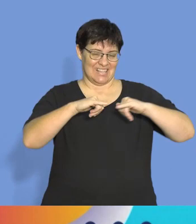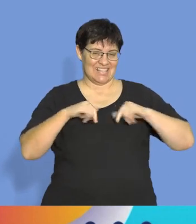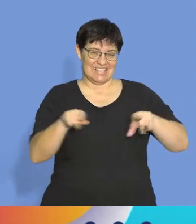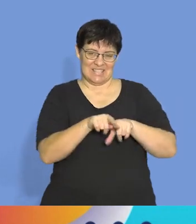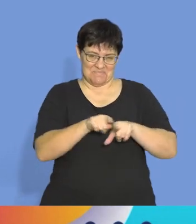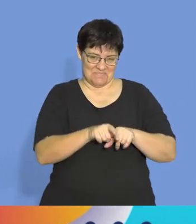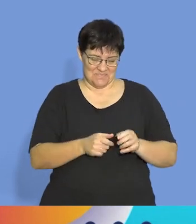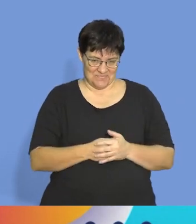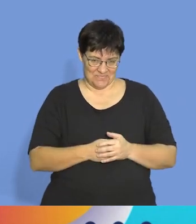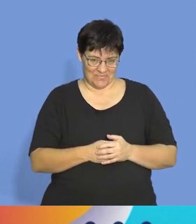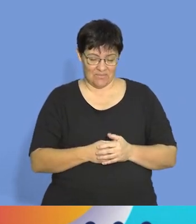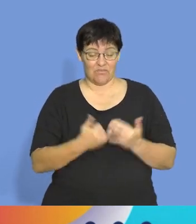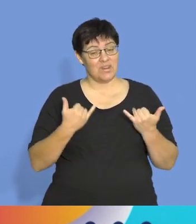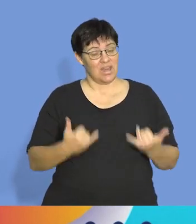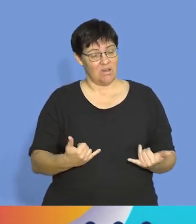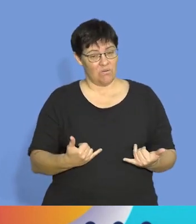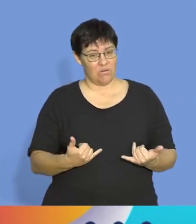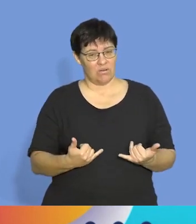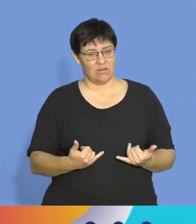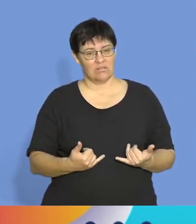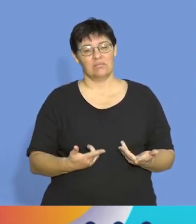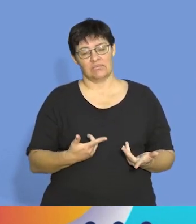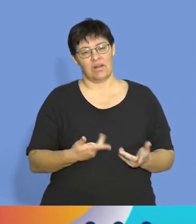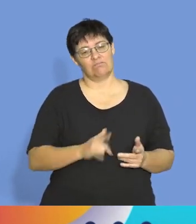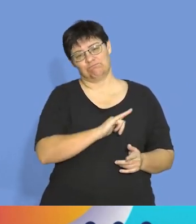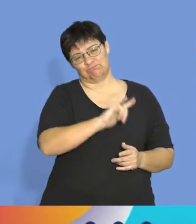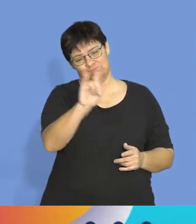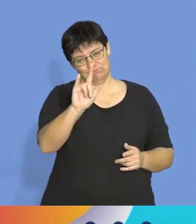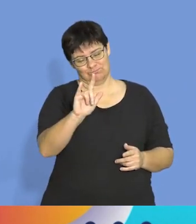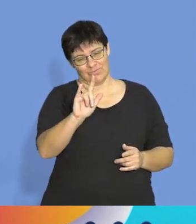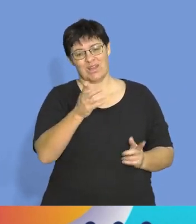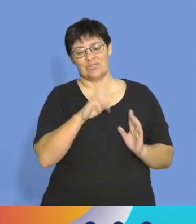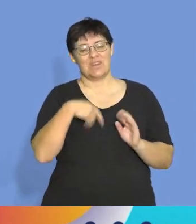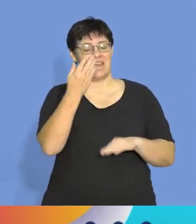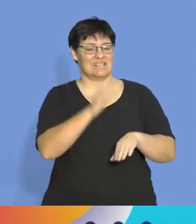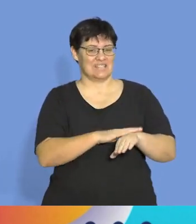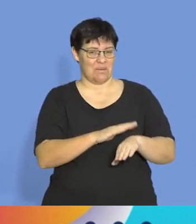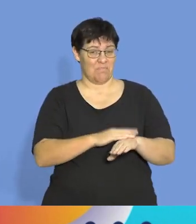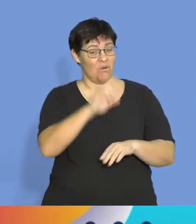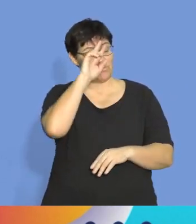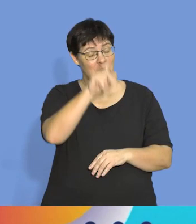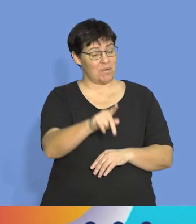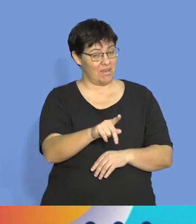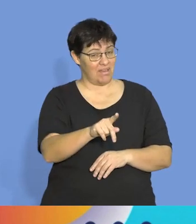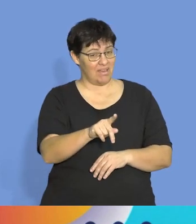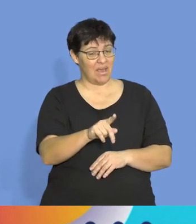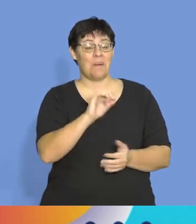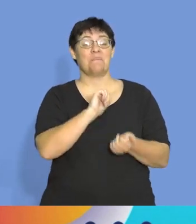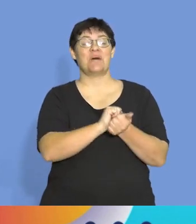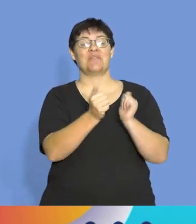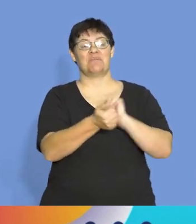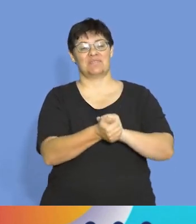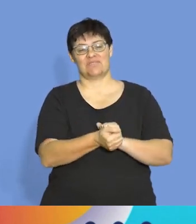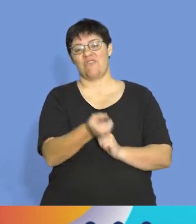fun, as much as I did. But for now, I have to love and leave you. Until next time. Remember, though,